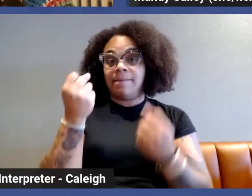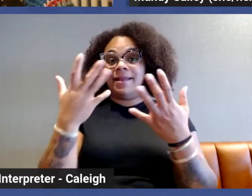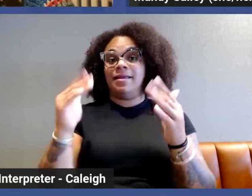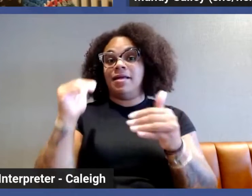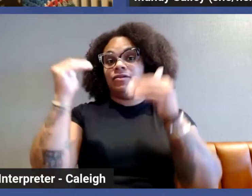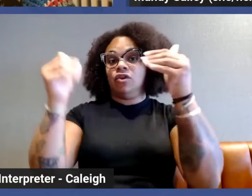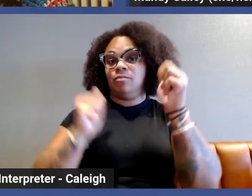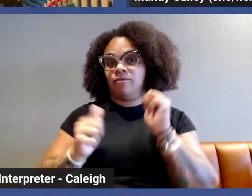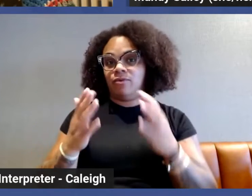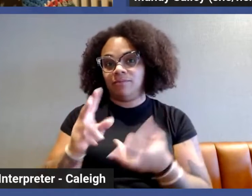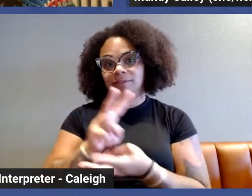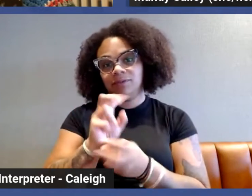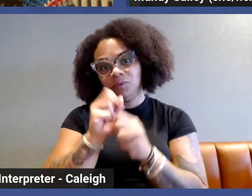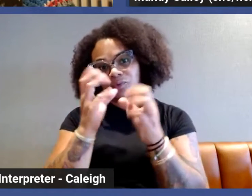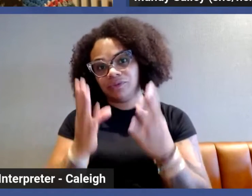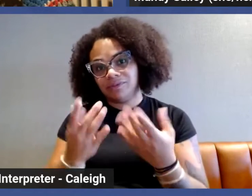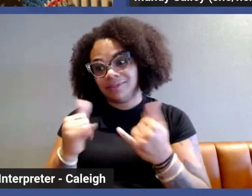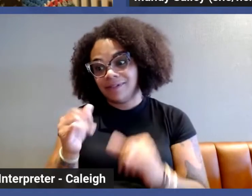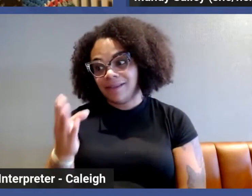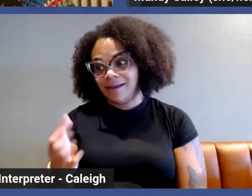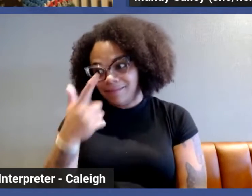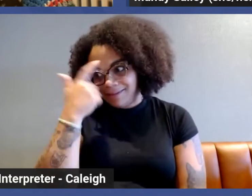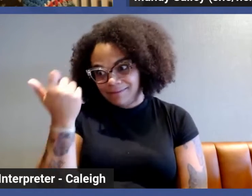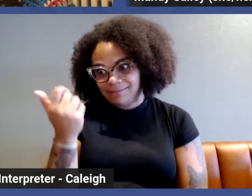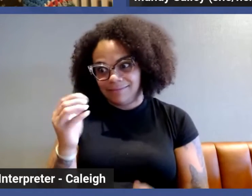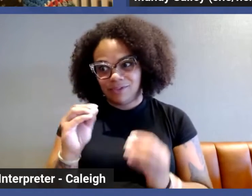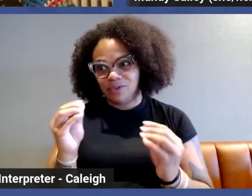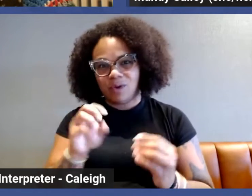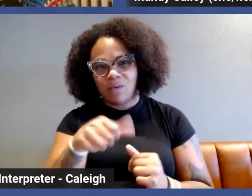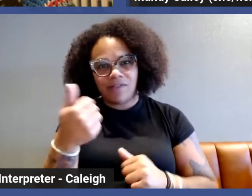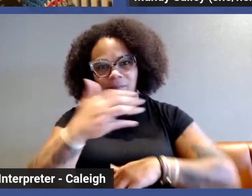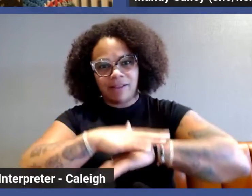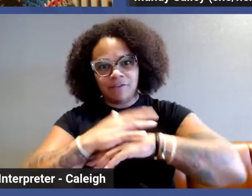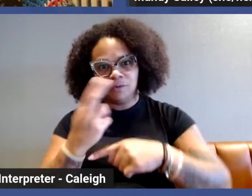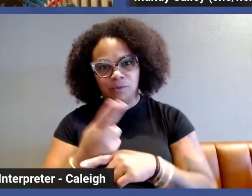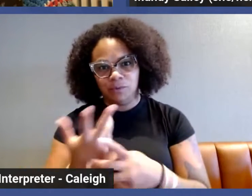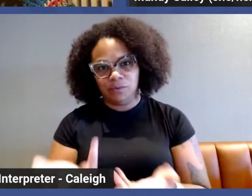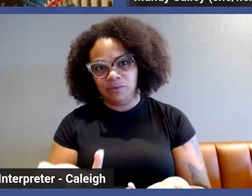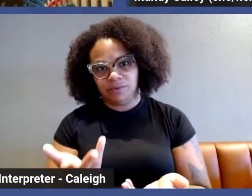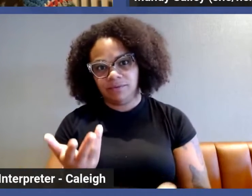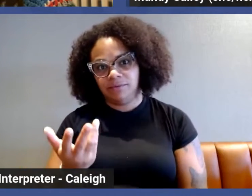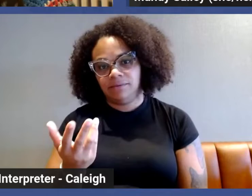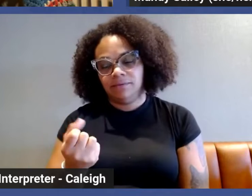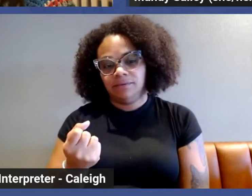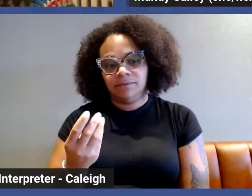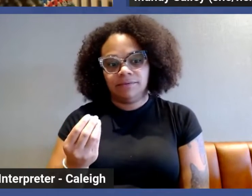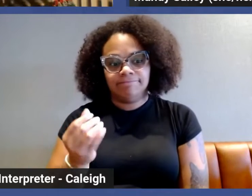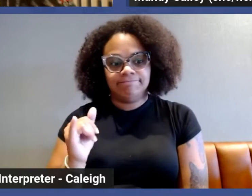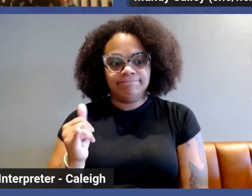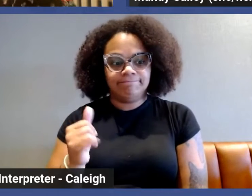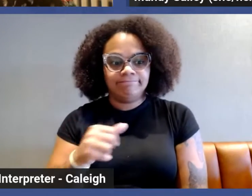there is because there's nowhere else to be. Yeah. So it's like, it's not necessarily wanting to be there, but it's